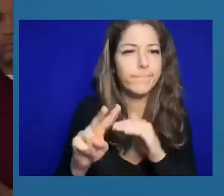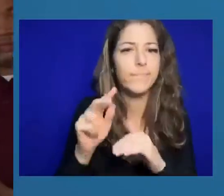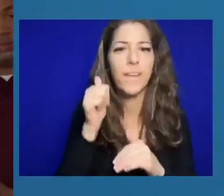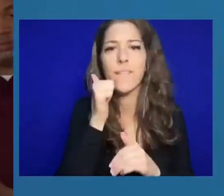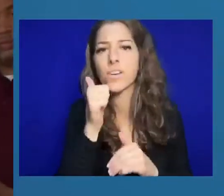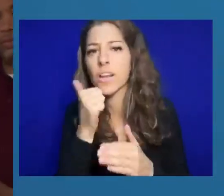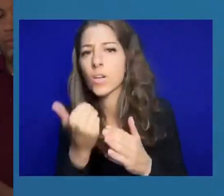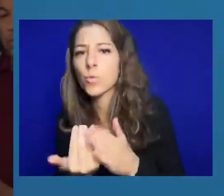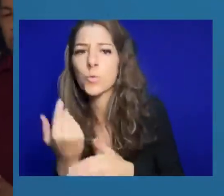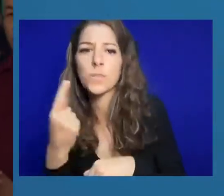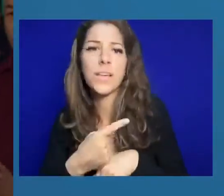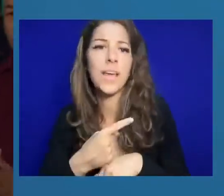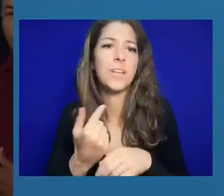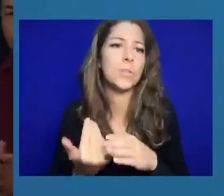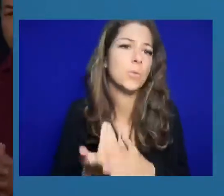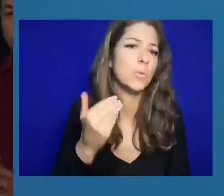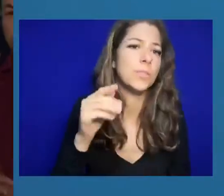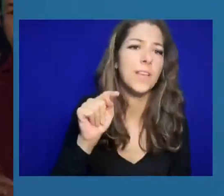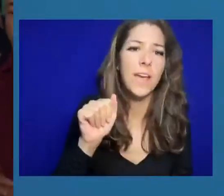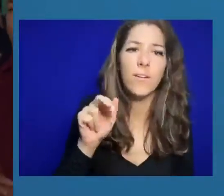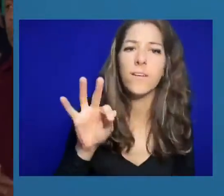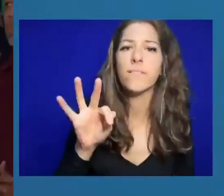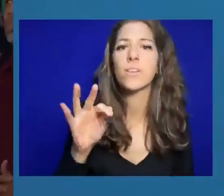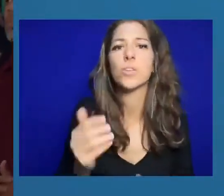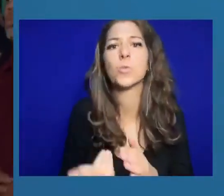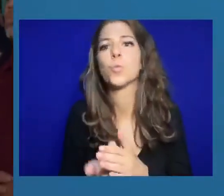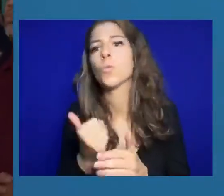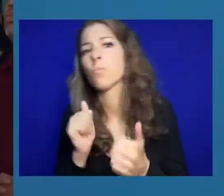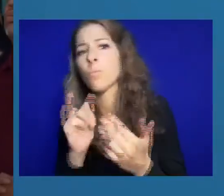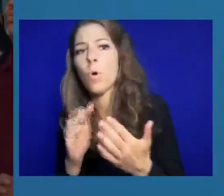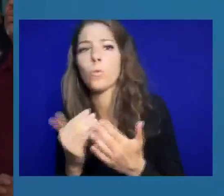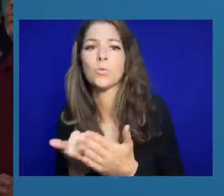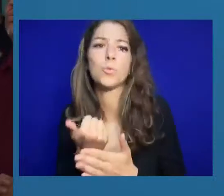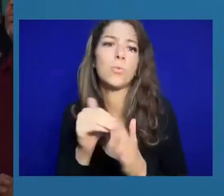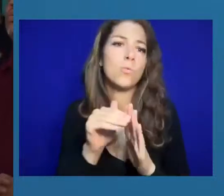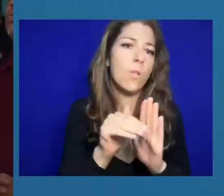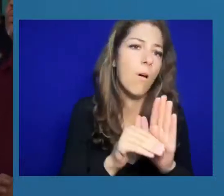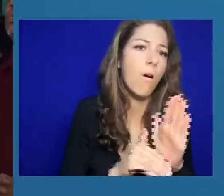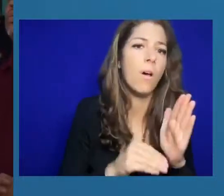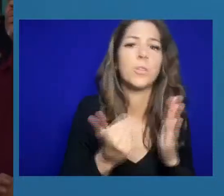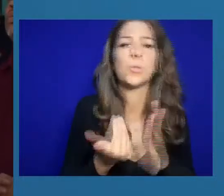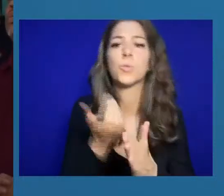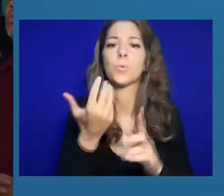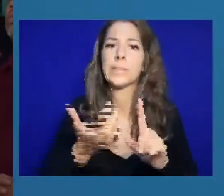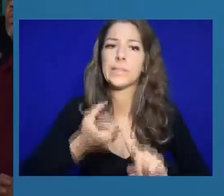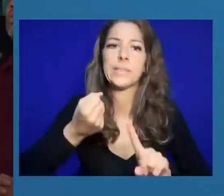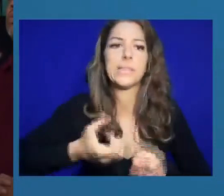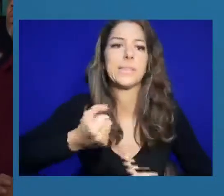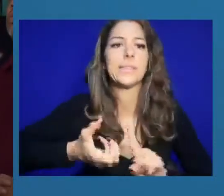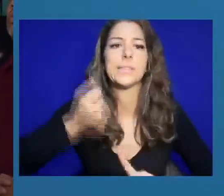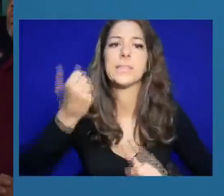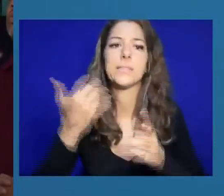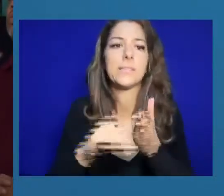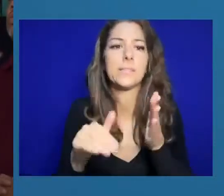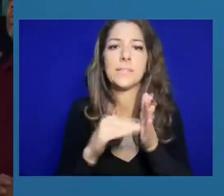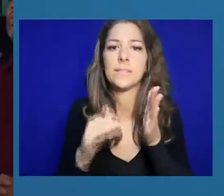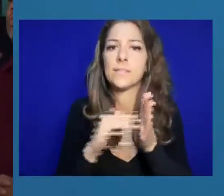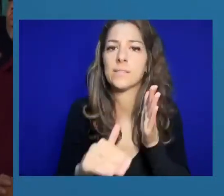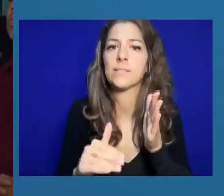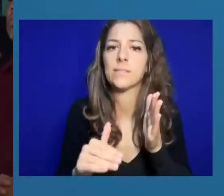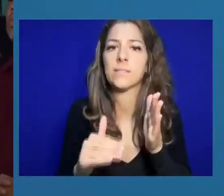day, it's a new tariff, it's a new retreat, it's a new assault. It was clear it was